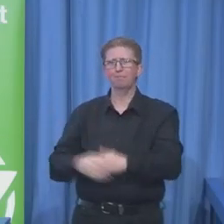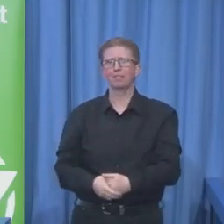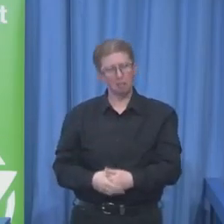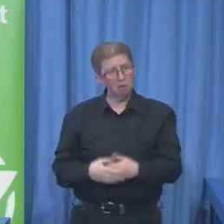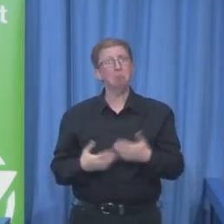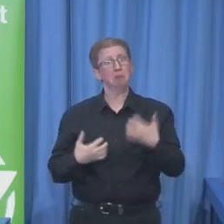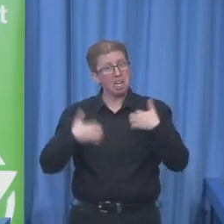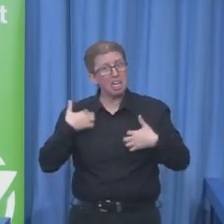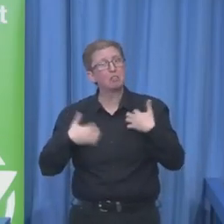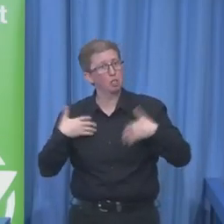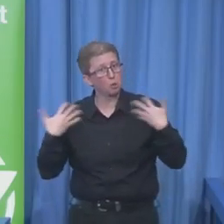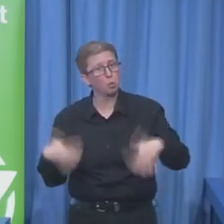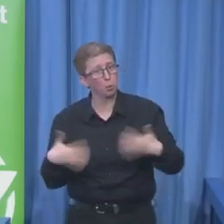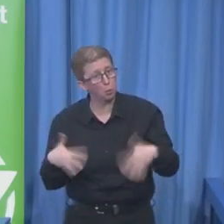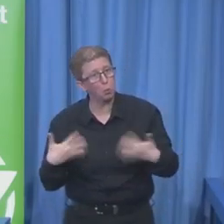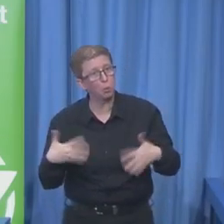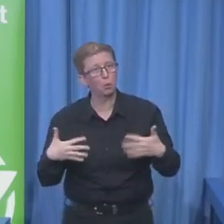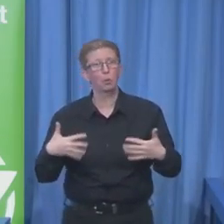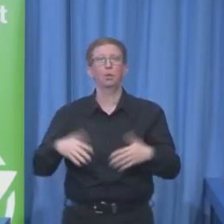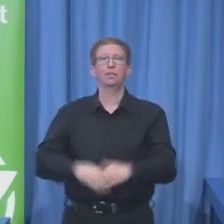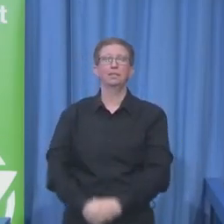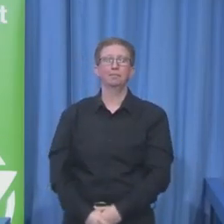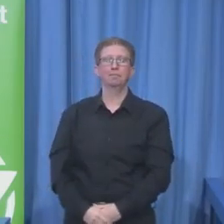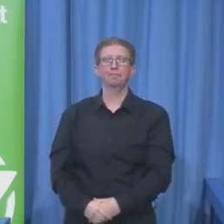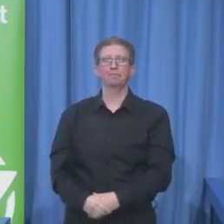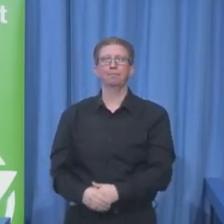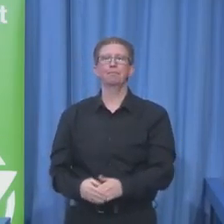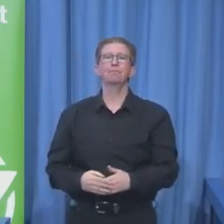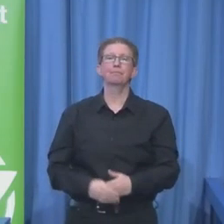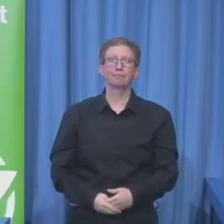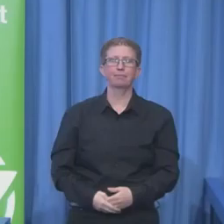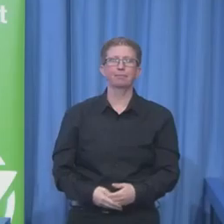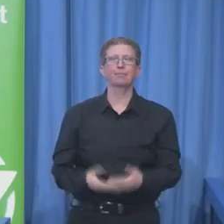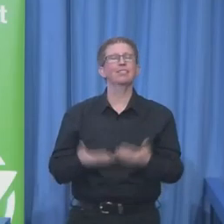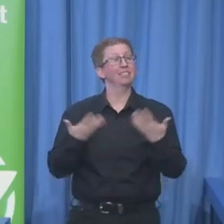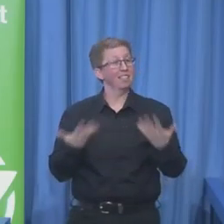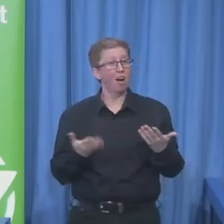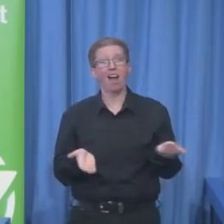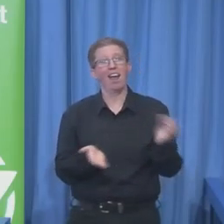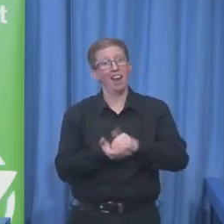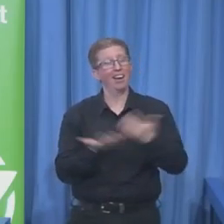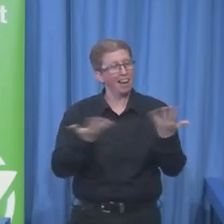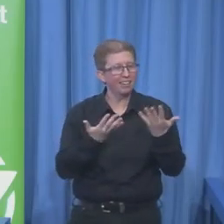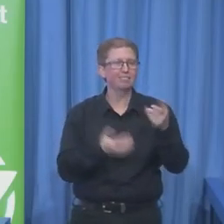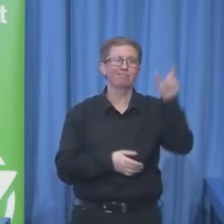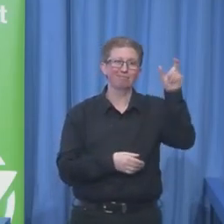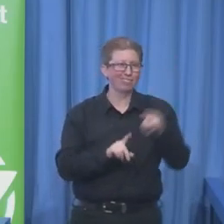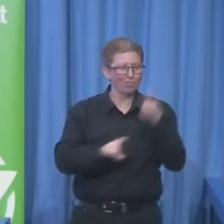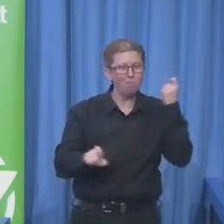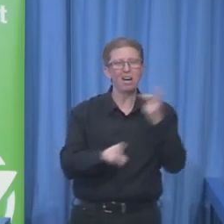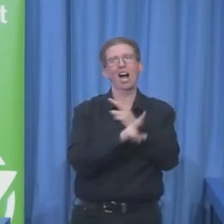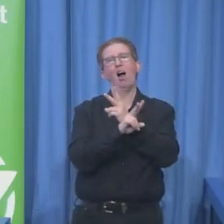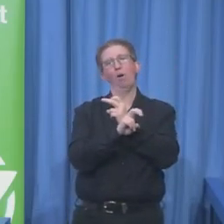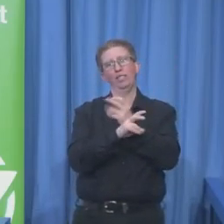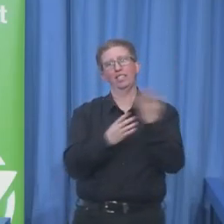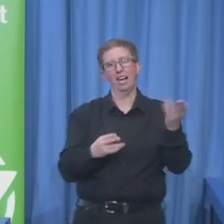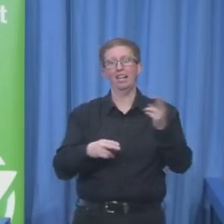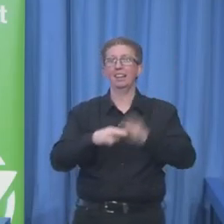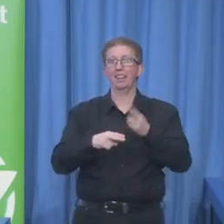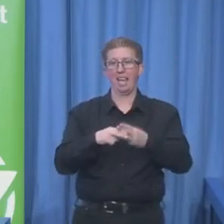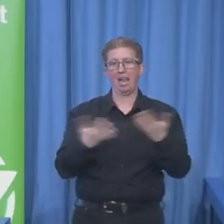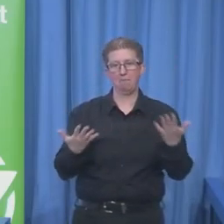statement. We have another speaker from Austria. It's Alfred Leitner, and he's accompanied